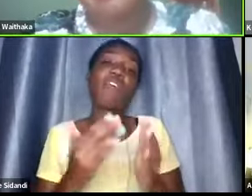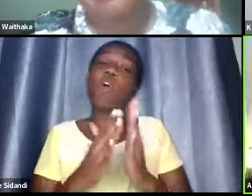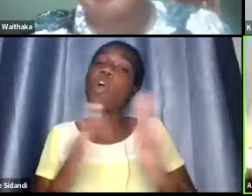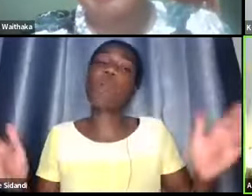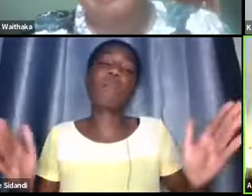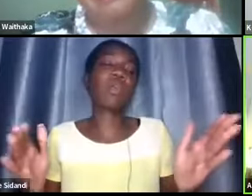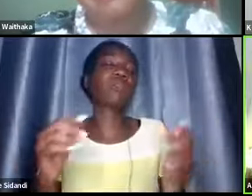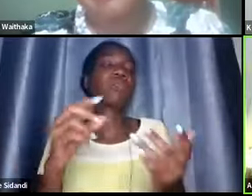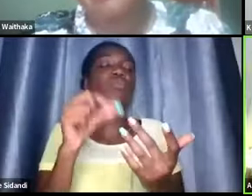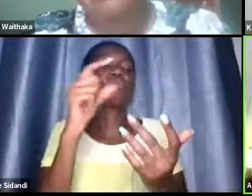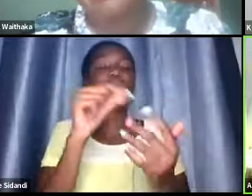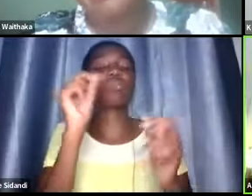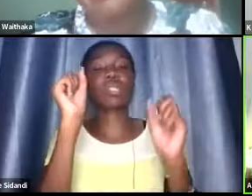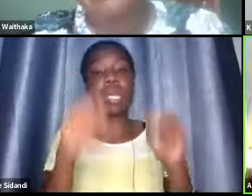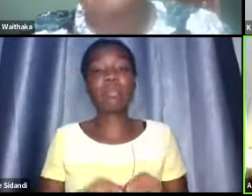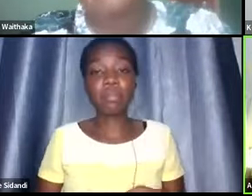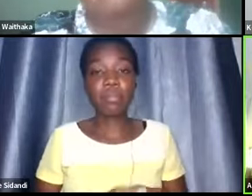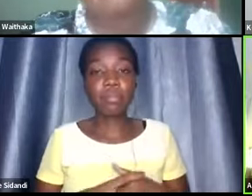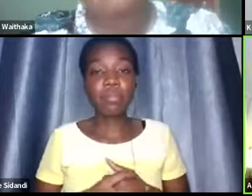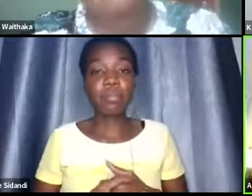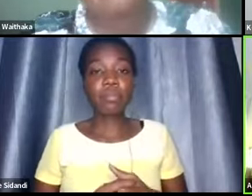right. Johnson?